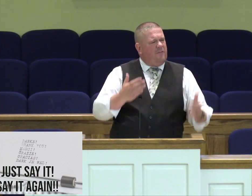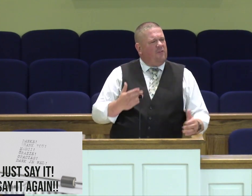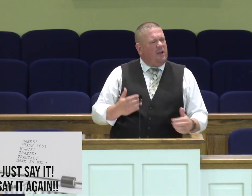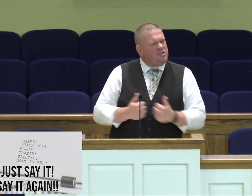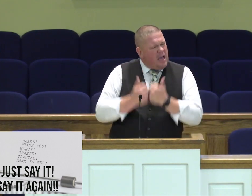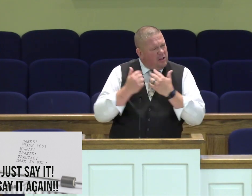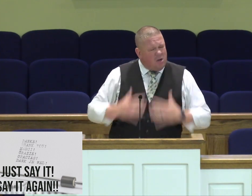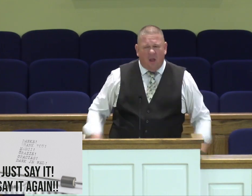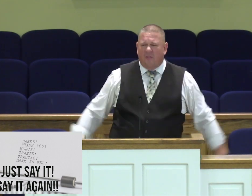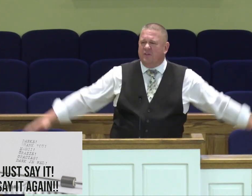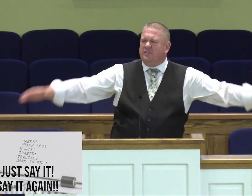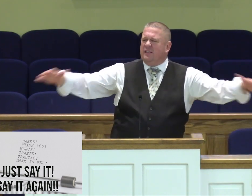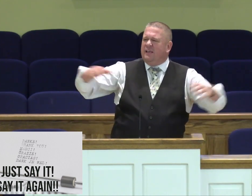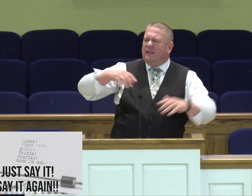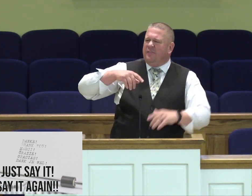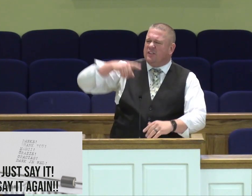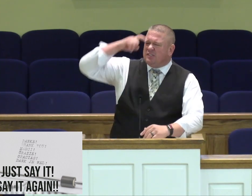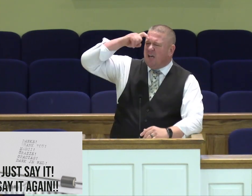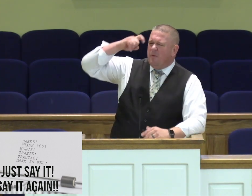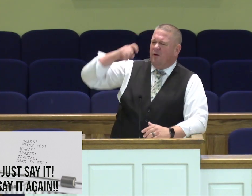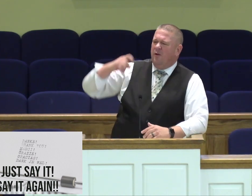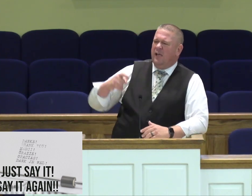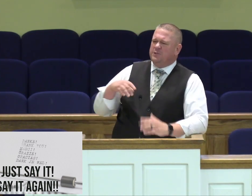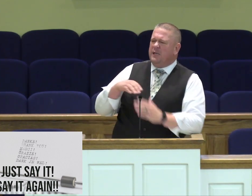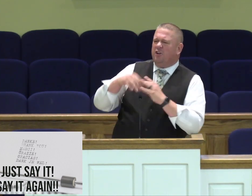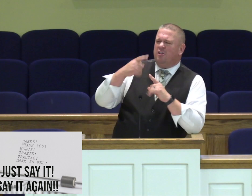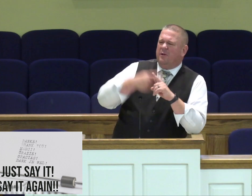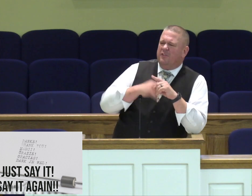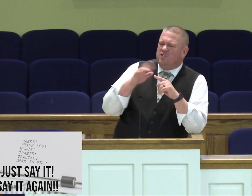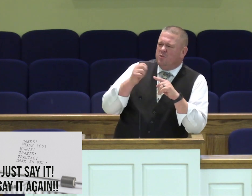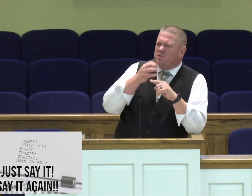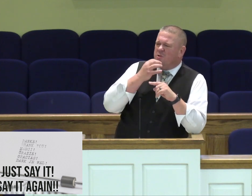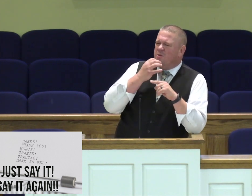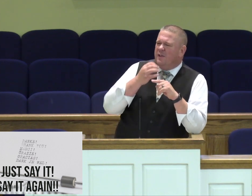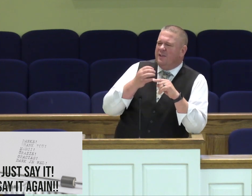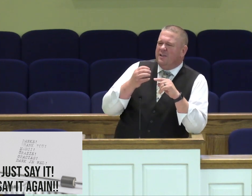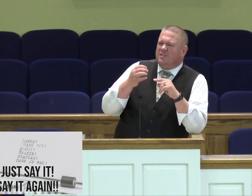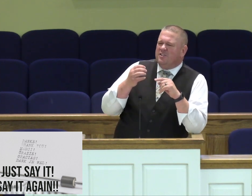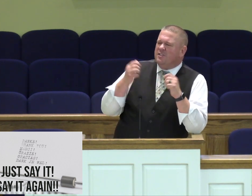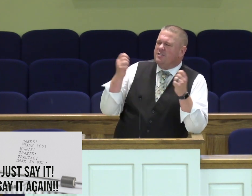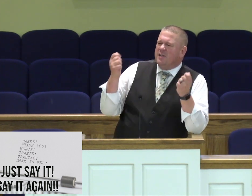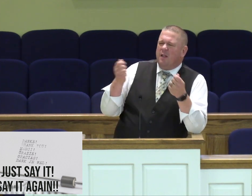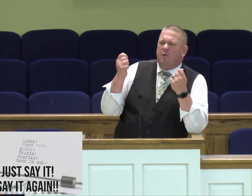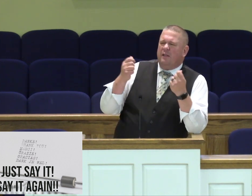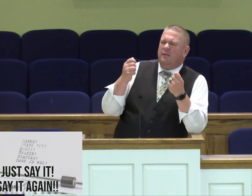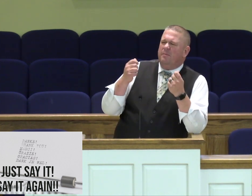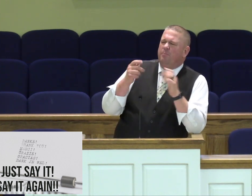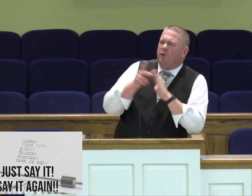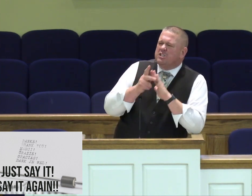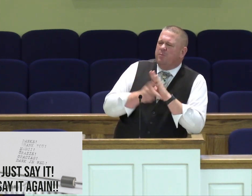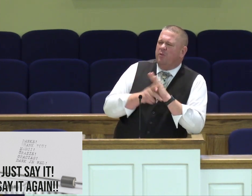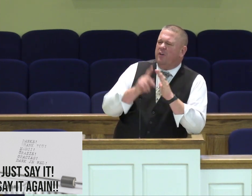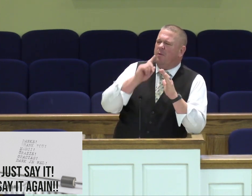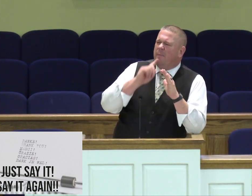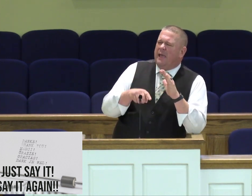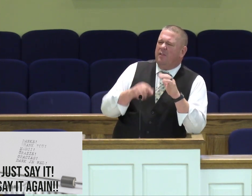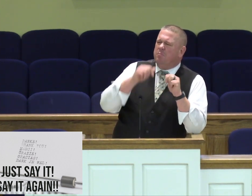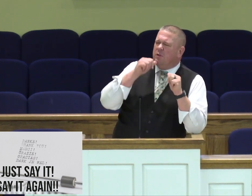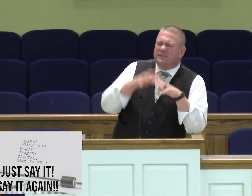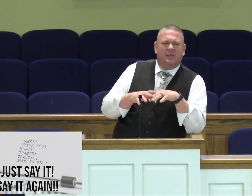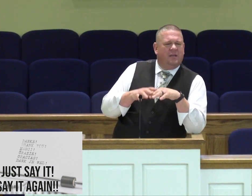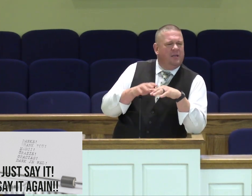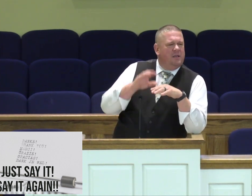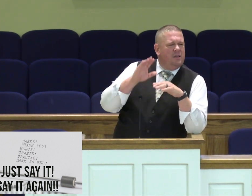should be grateful for. I challenge all of us this summer, as we enter the month of June soon, just to celebrate the principle and the command